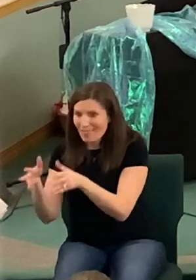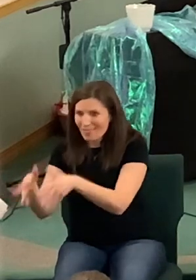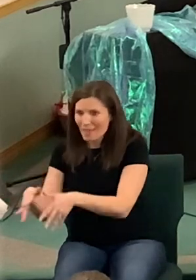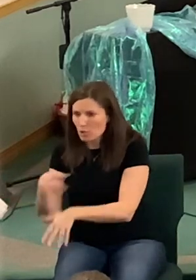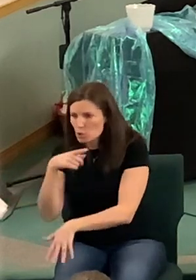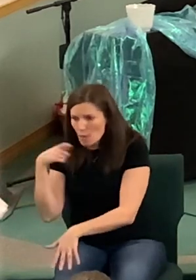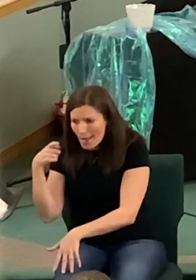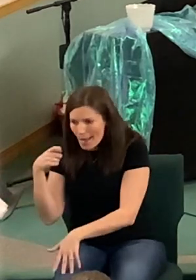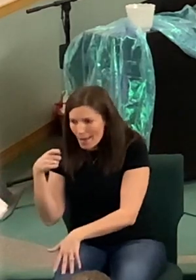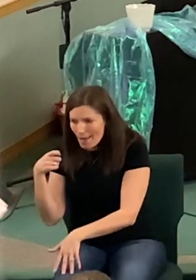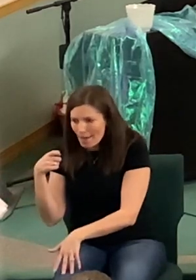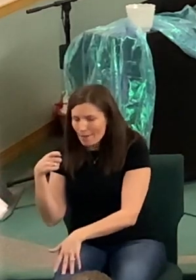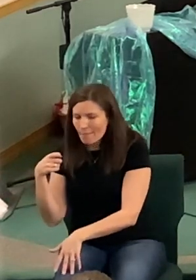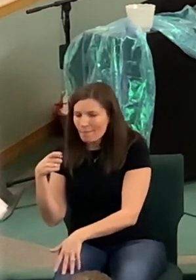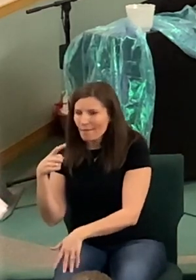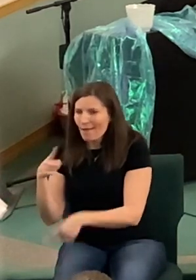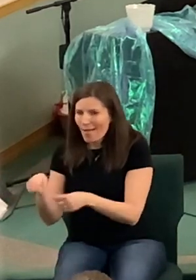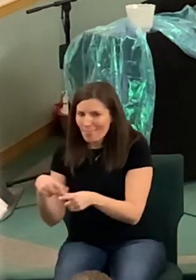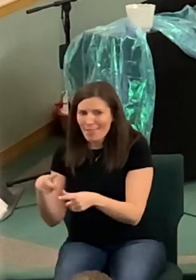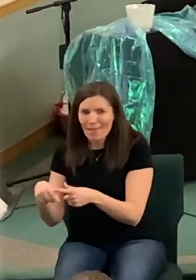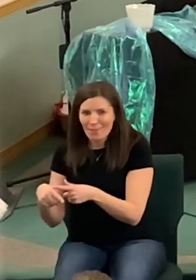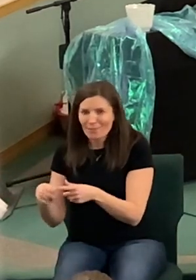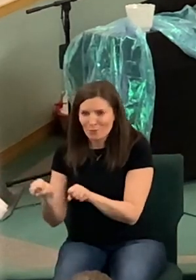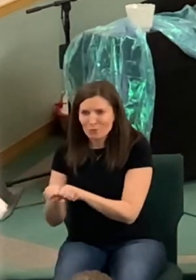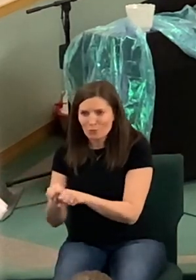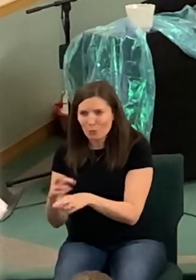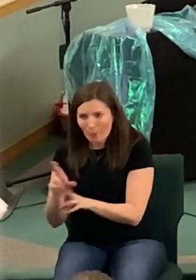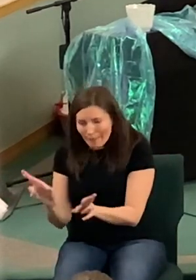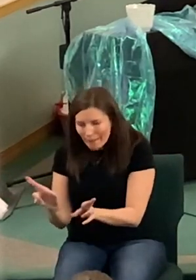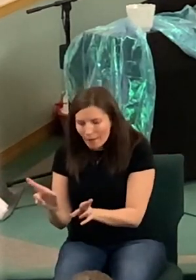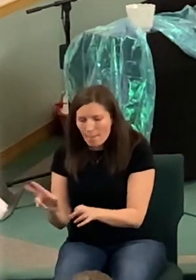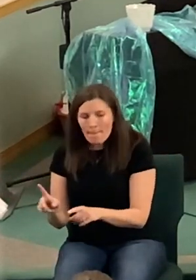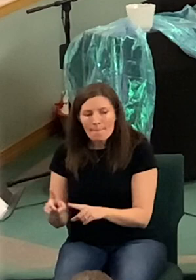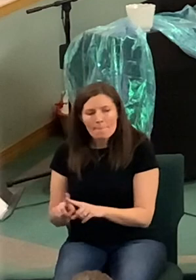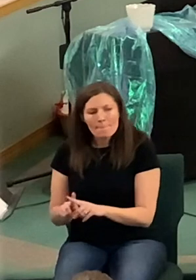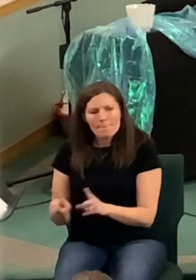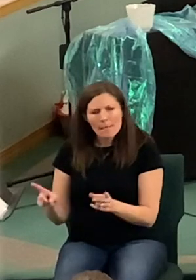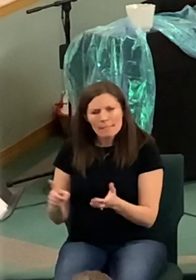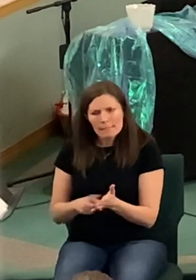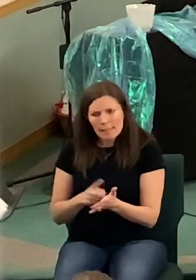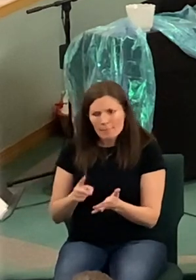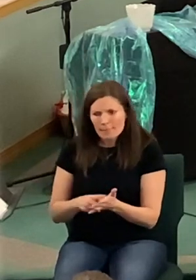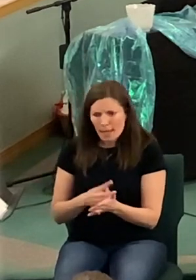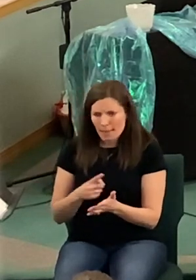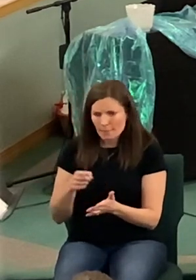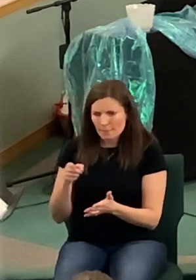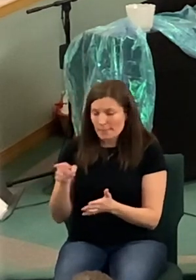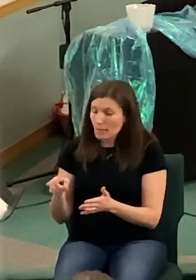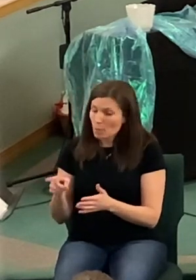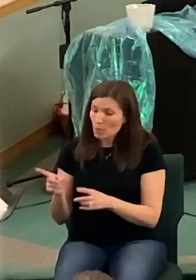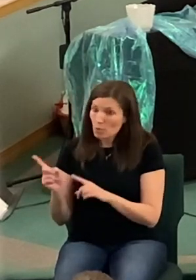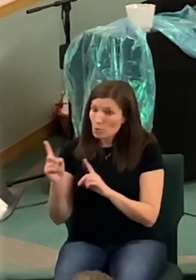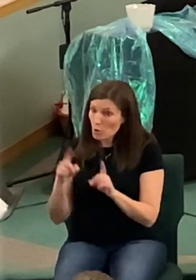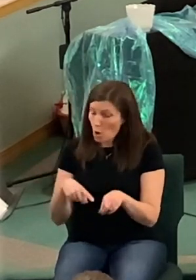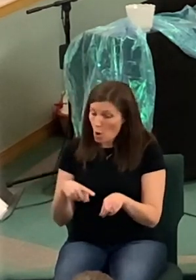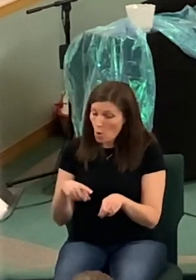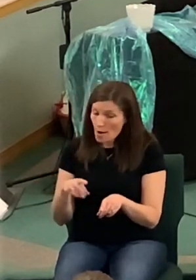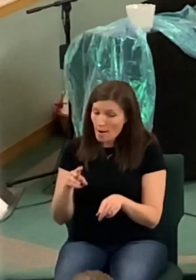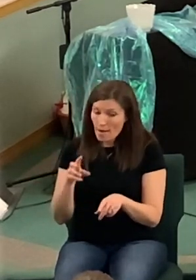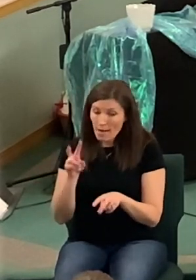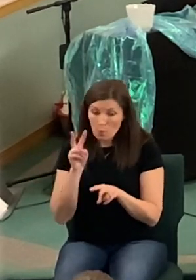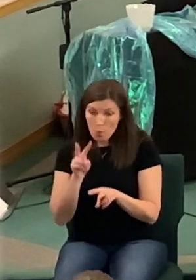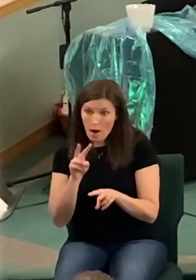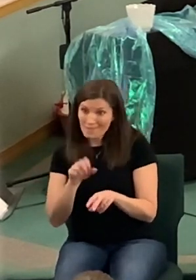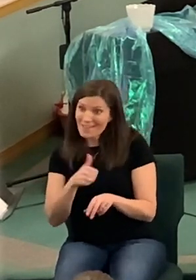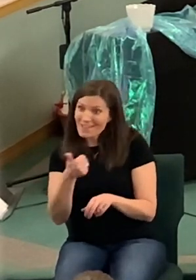dry, and then they'd provide the shoe. But he sometimes would go and watch another shoemaker that he didn't work for, just to